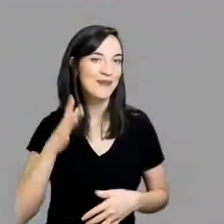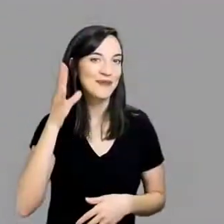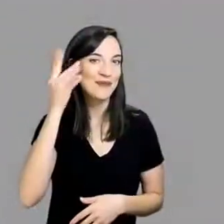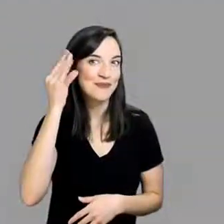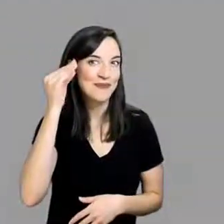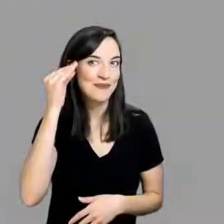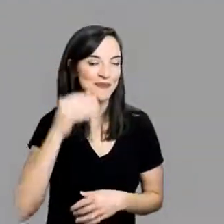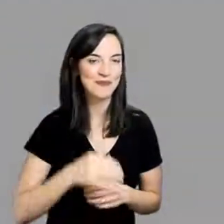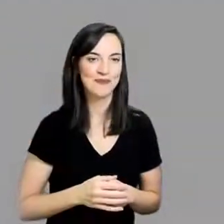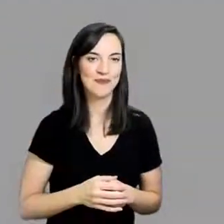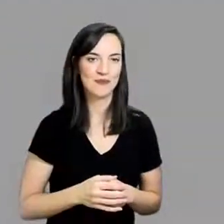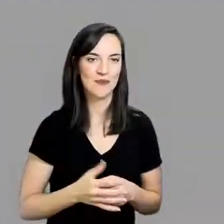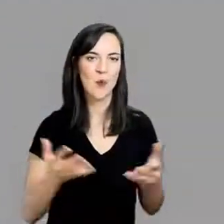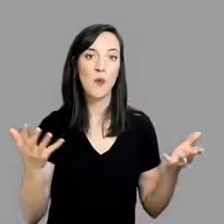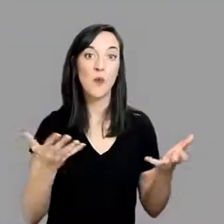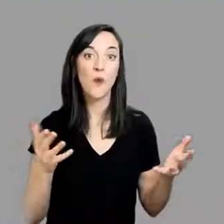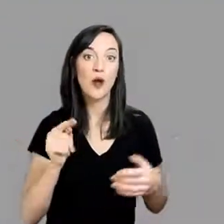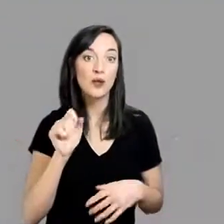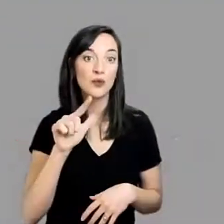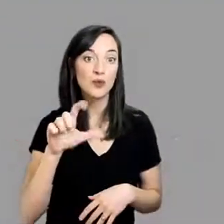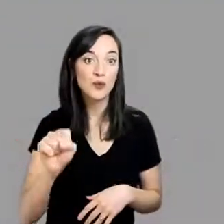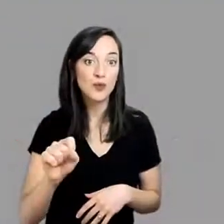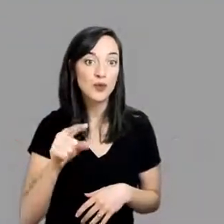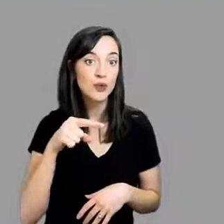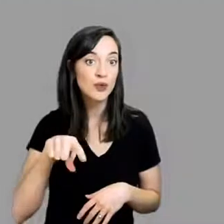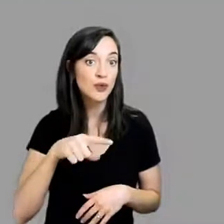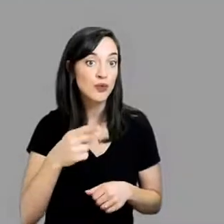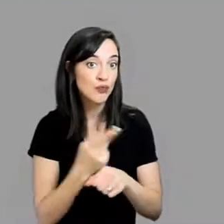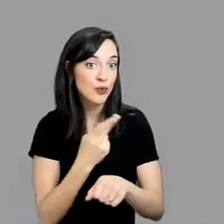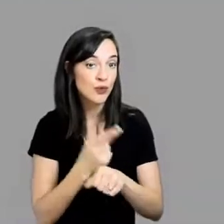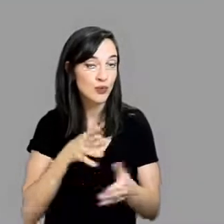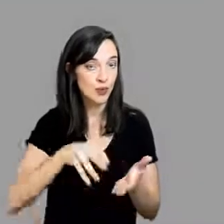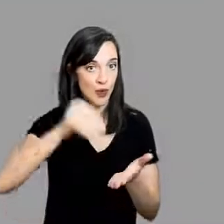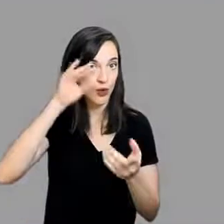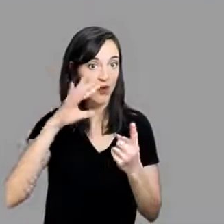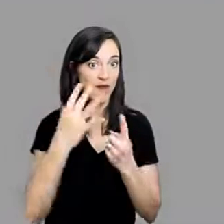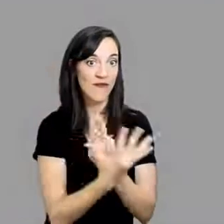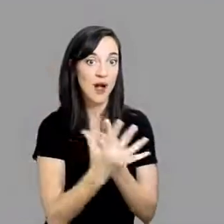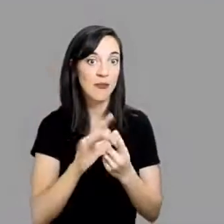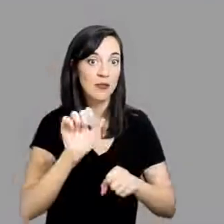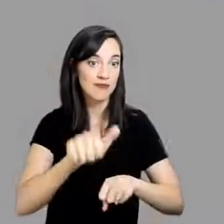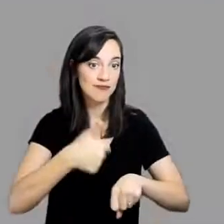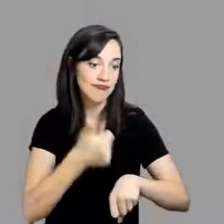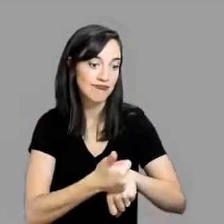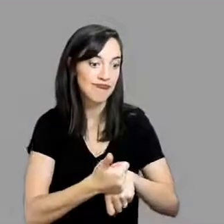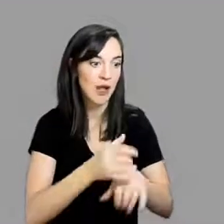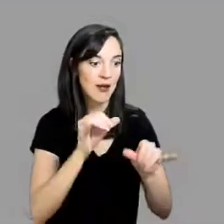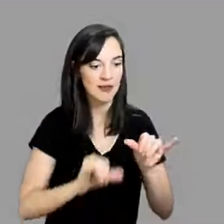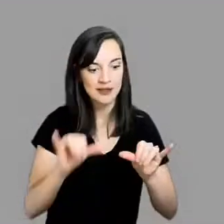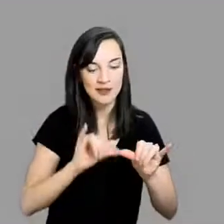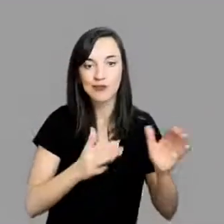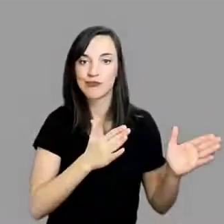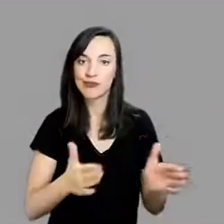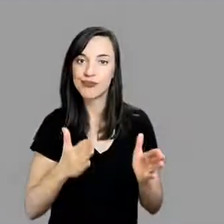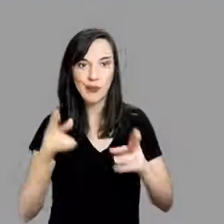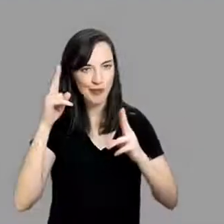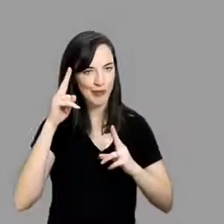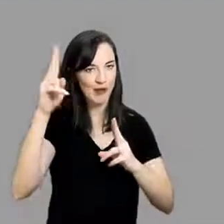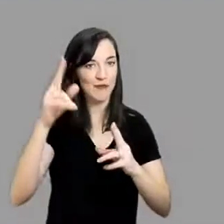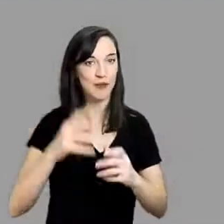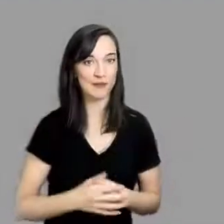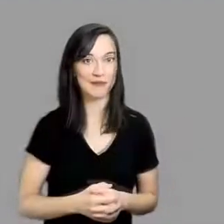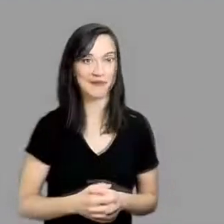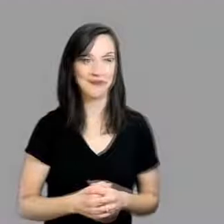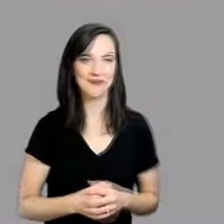We will leave you with this point to ponder. What tools do you use to establish a consistent, organized, and respectful